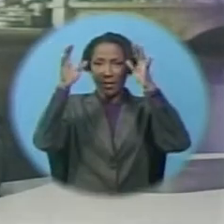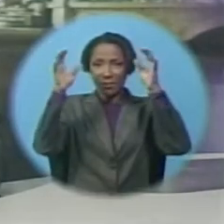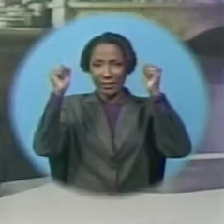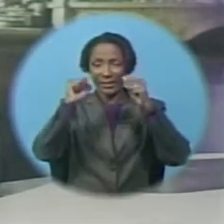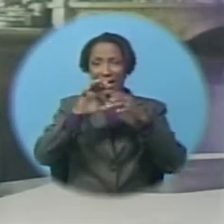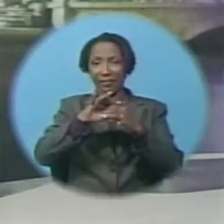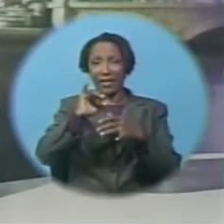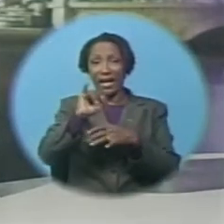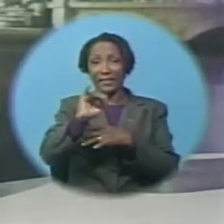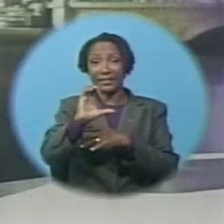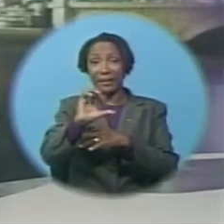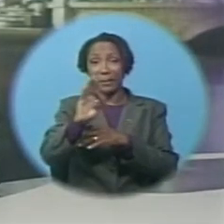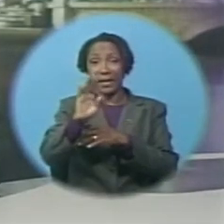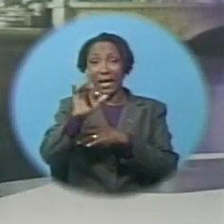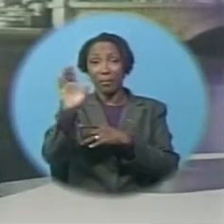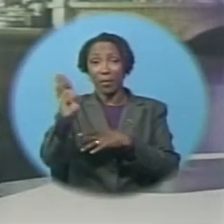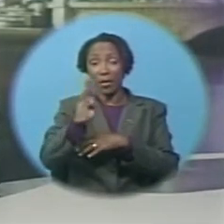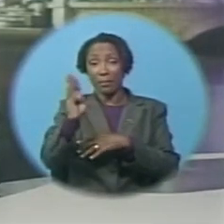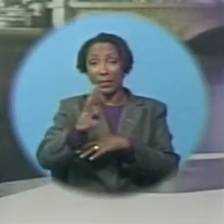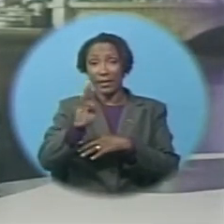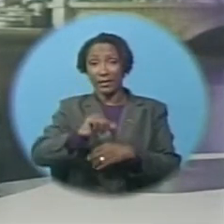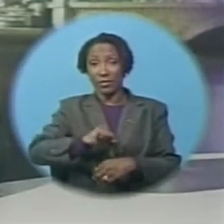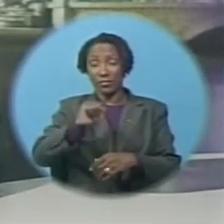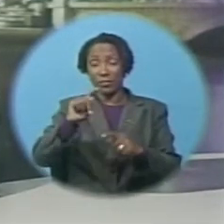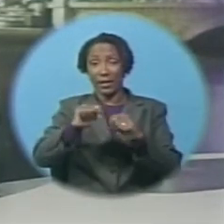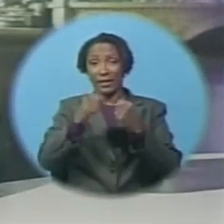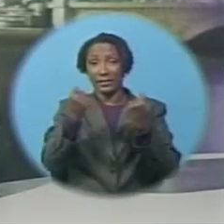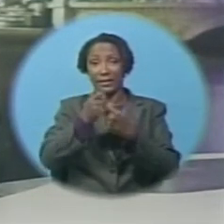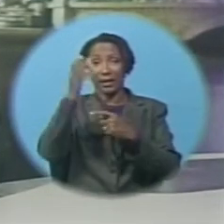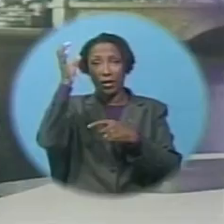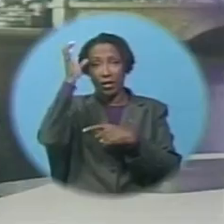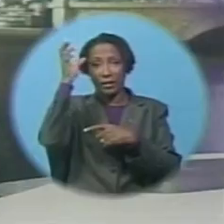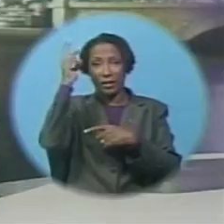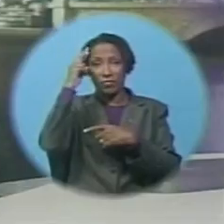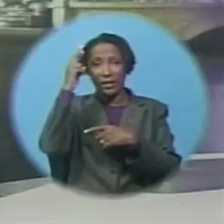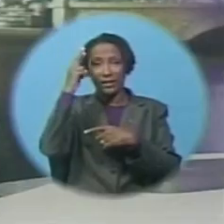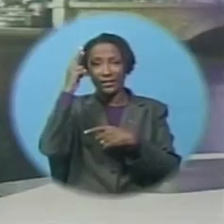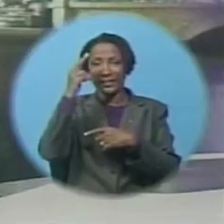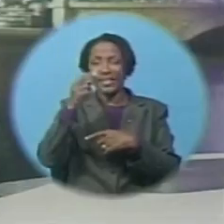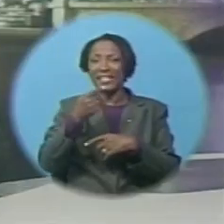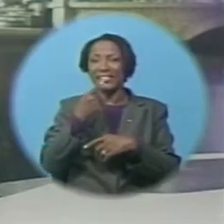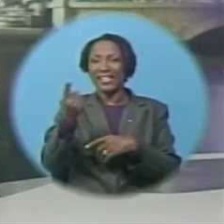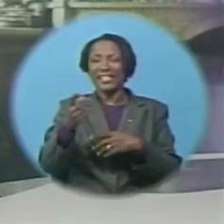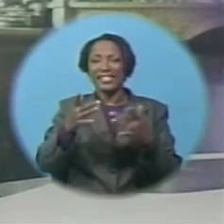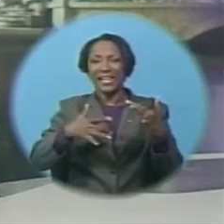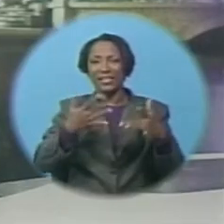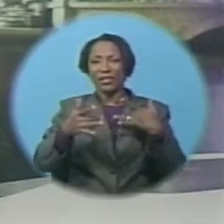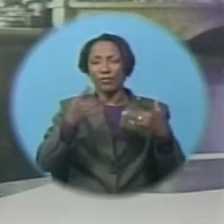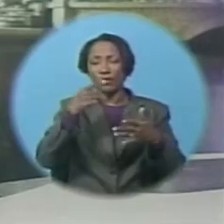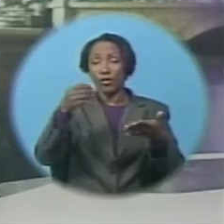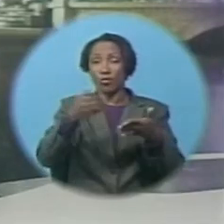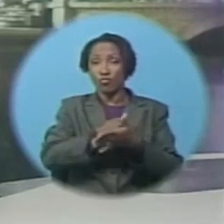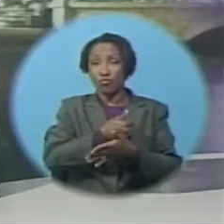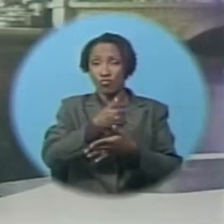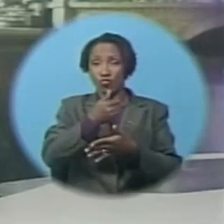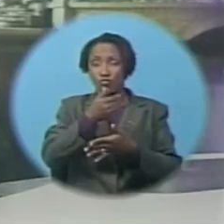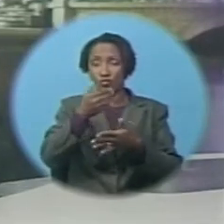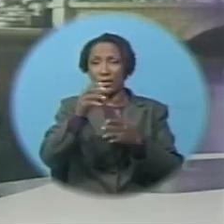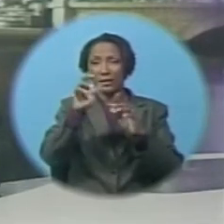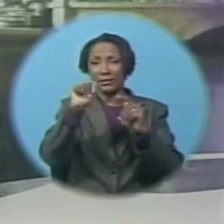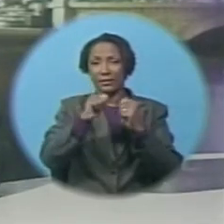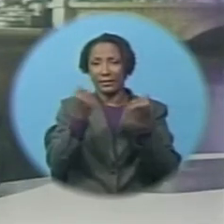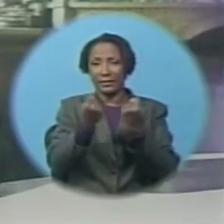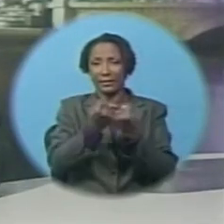President of the ICBL Barbados Pride franchise, Conde O'Reilly, expressed his excitement for the two young additions.